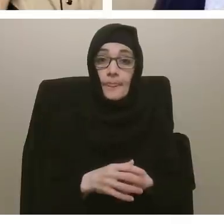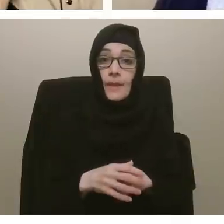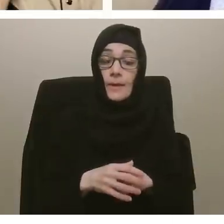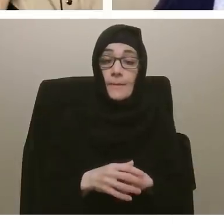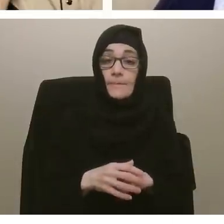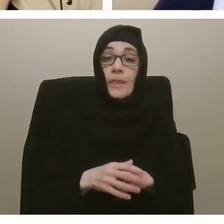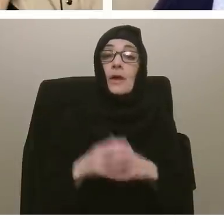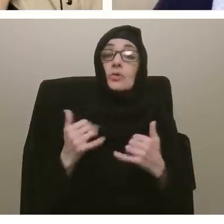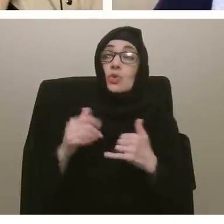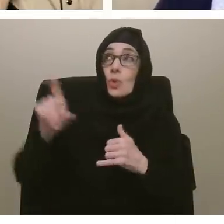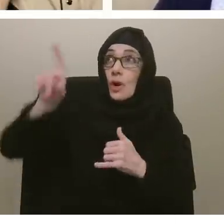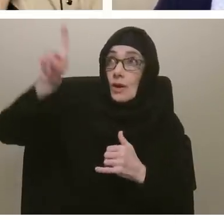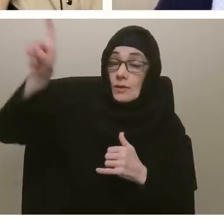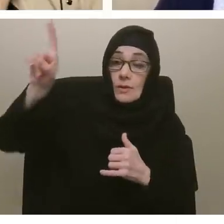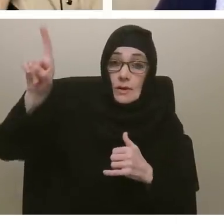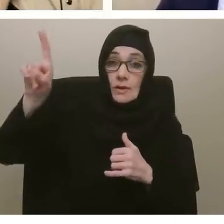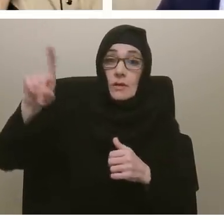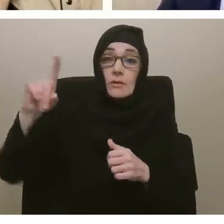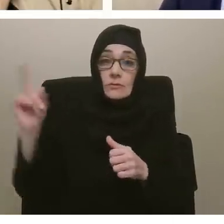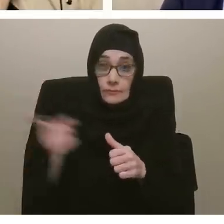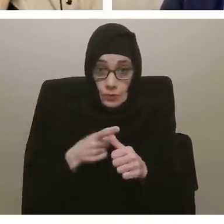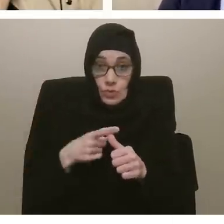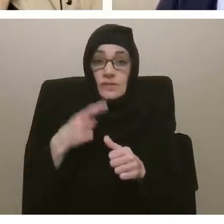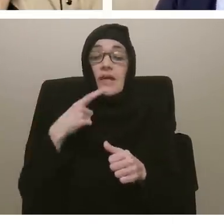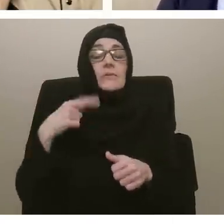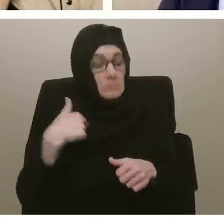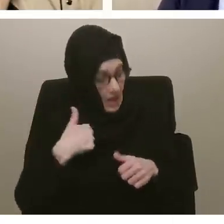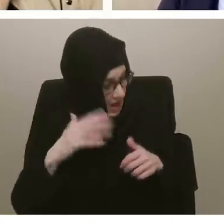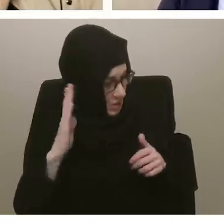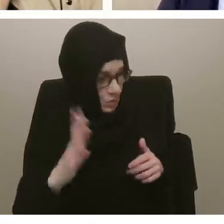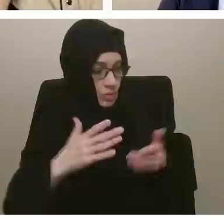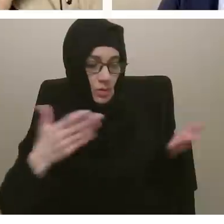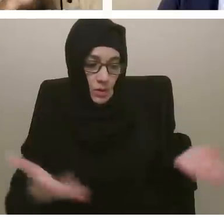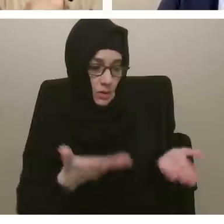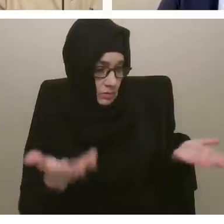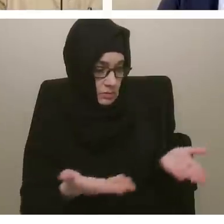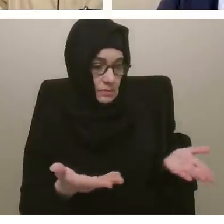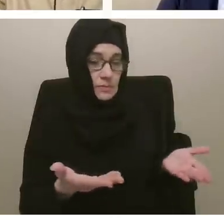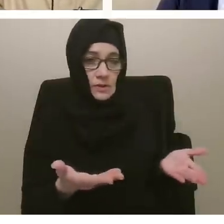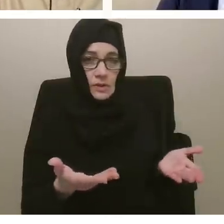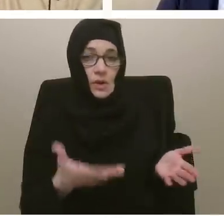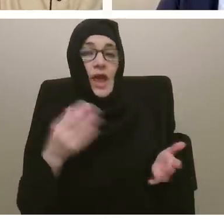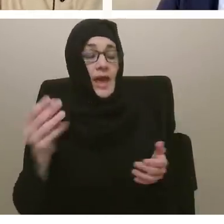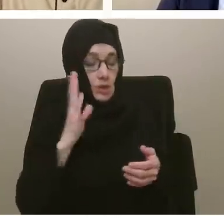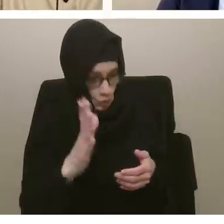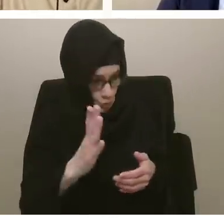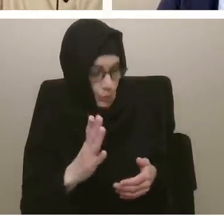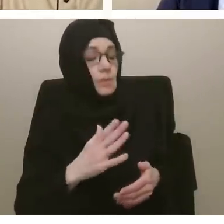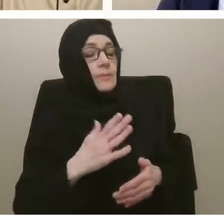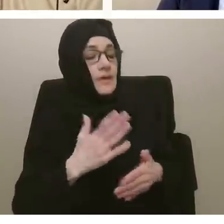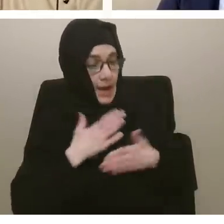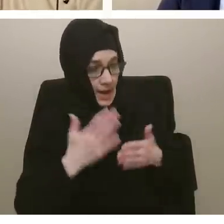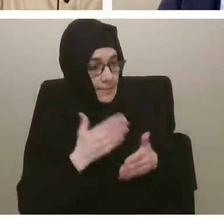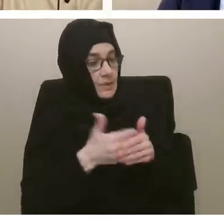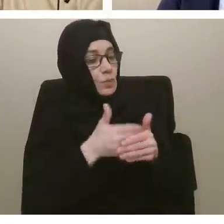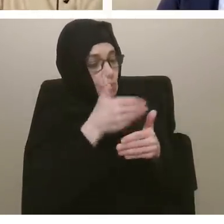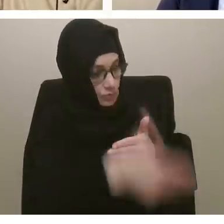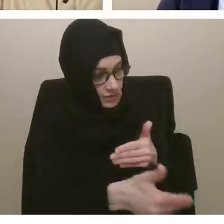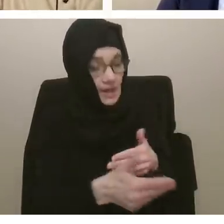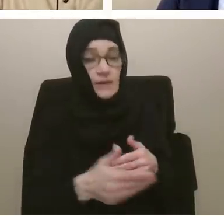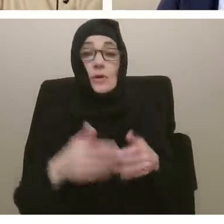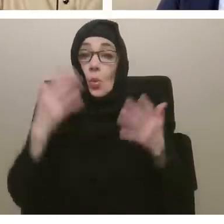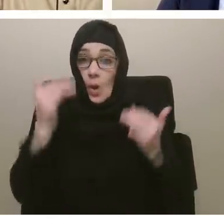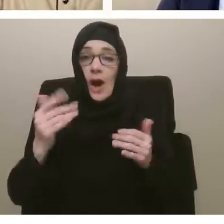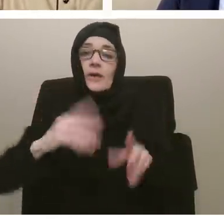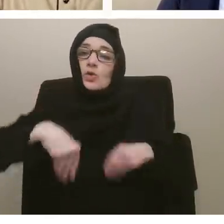now that he mentions that he will always be there and that you will be pleased with what is coming up next to comfort and console the Prophet